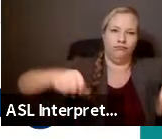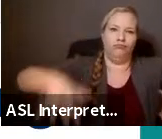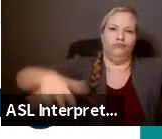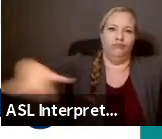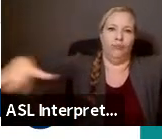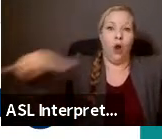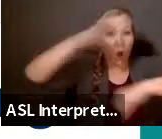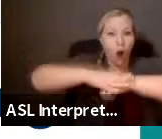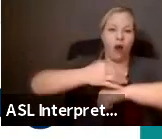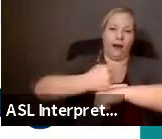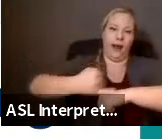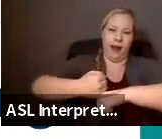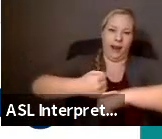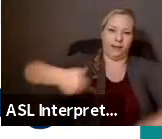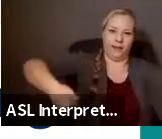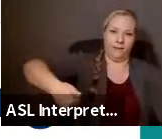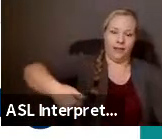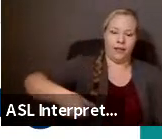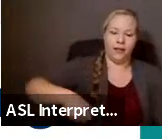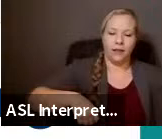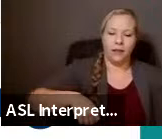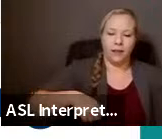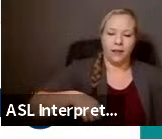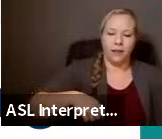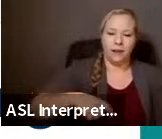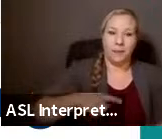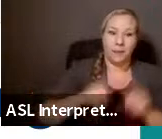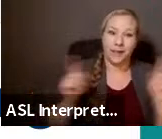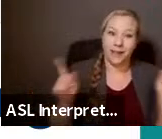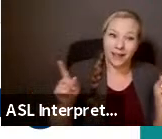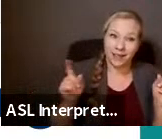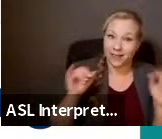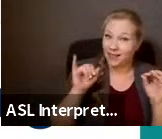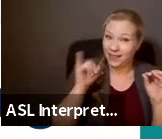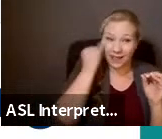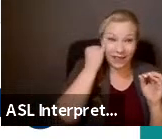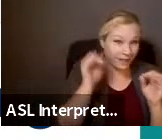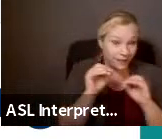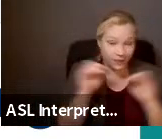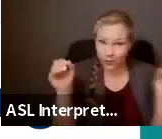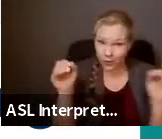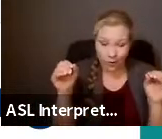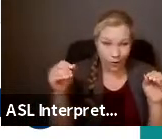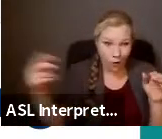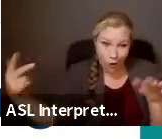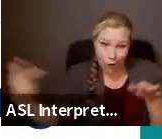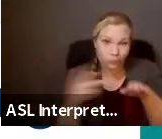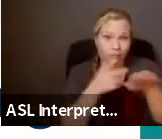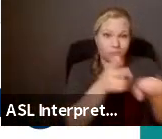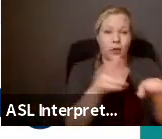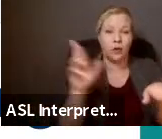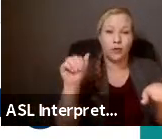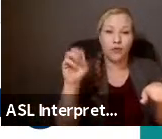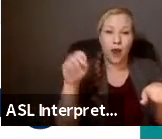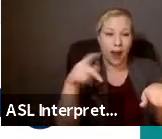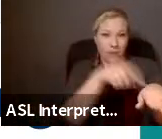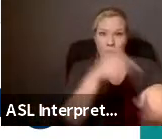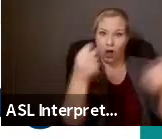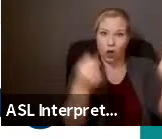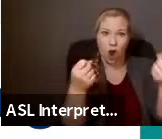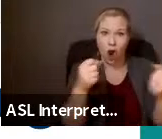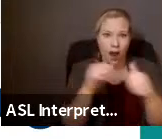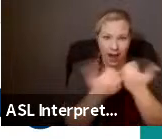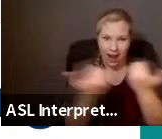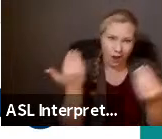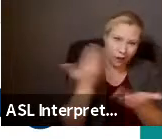we're also having to do, because there aren't any ramps, access points to I-5 on the island itself, is